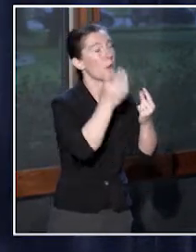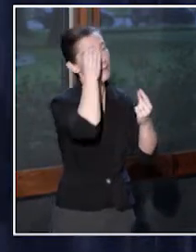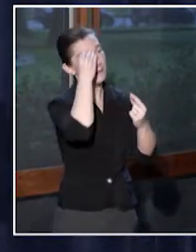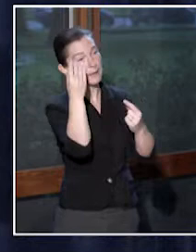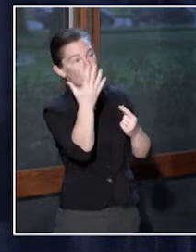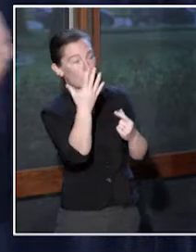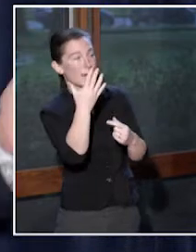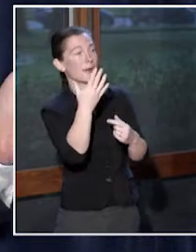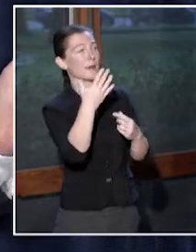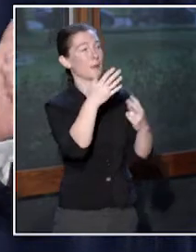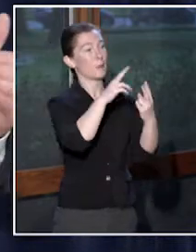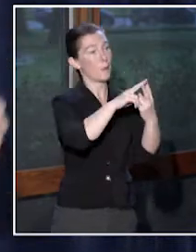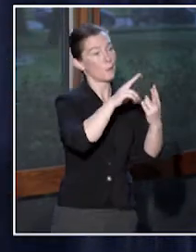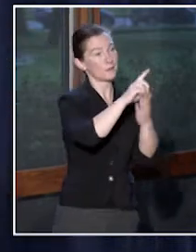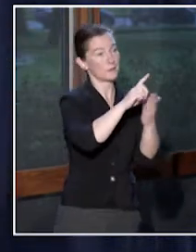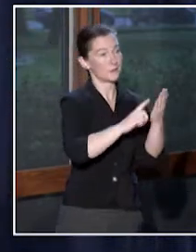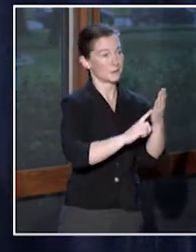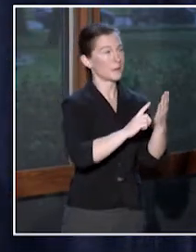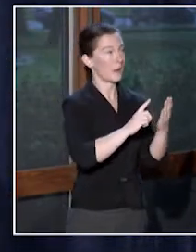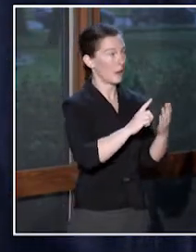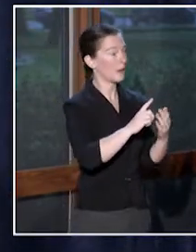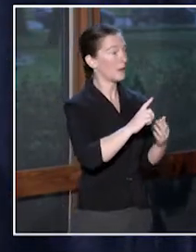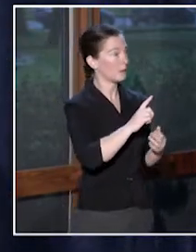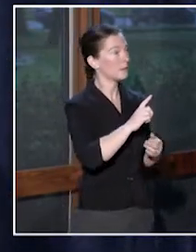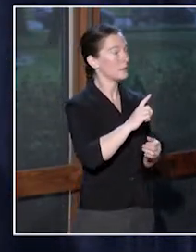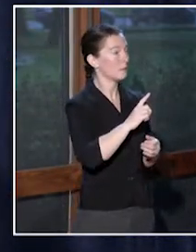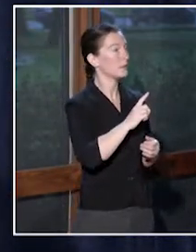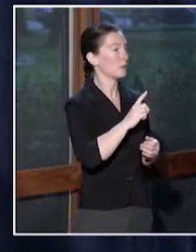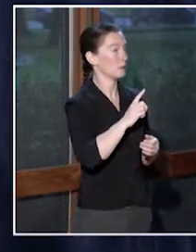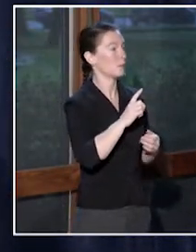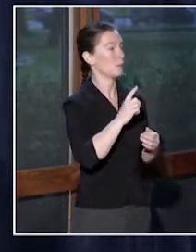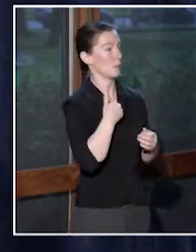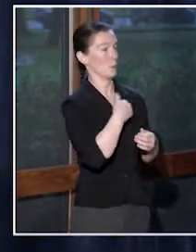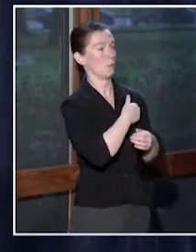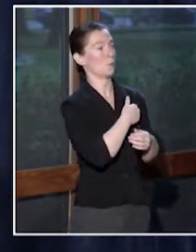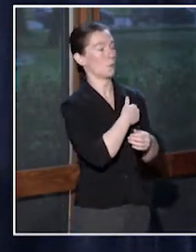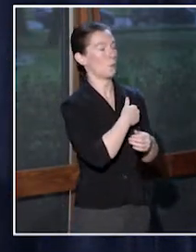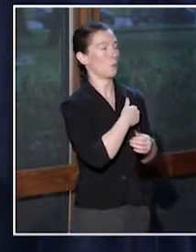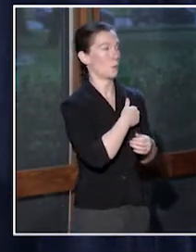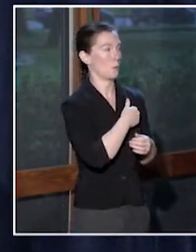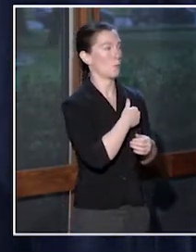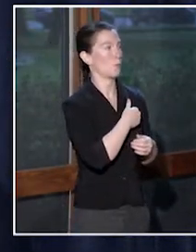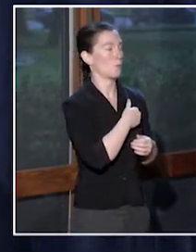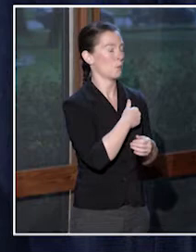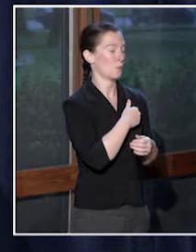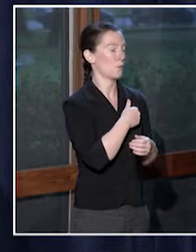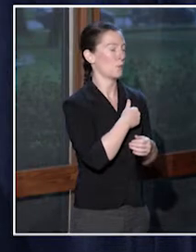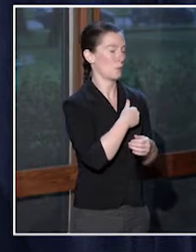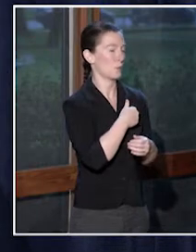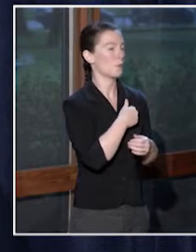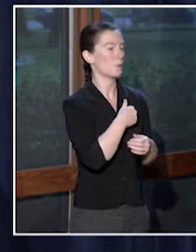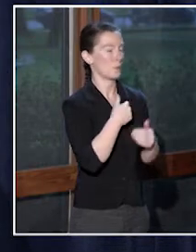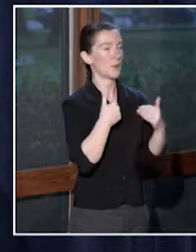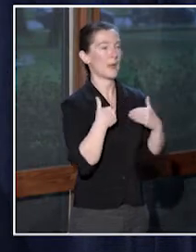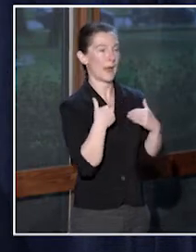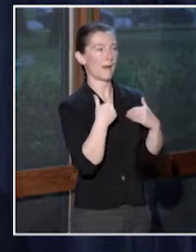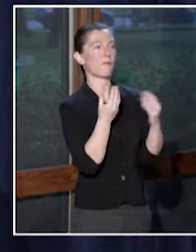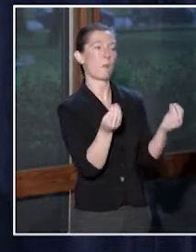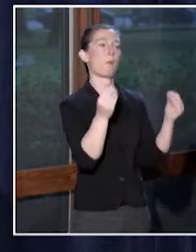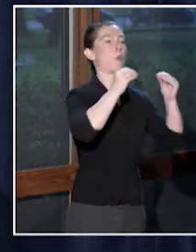groups were designed such that we had overrepresentation from communities of color. That was